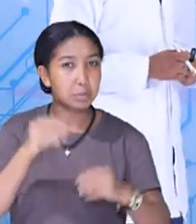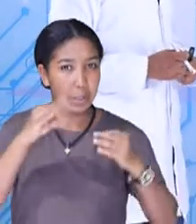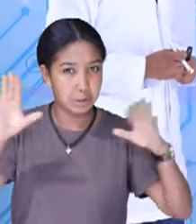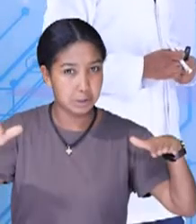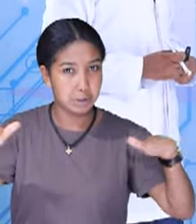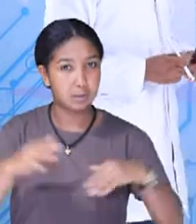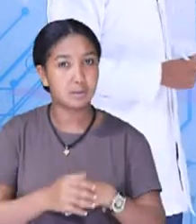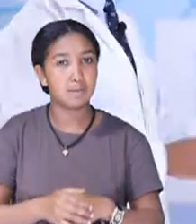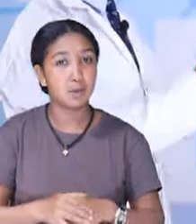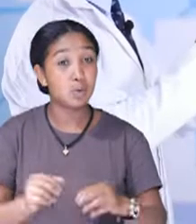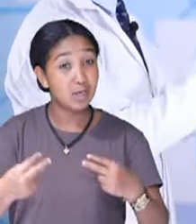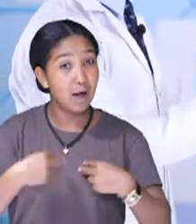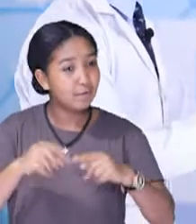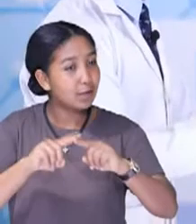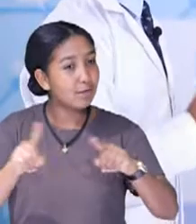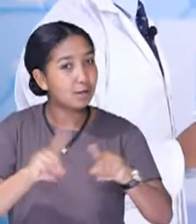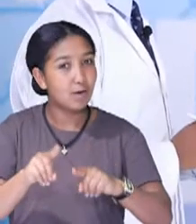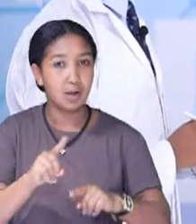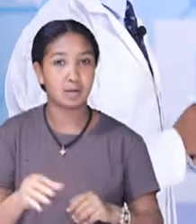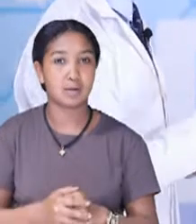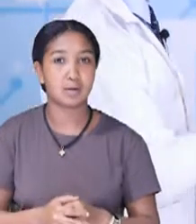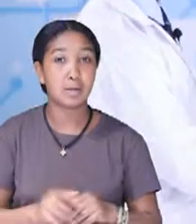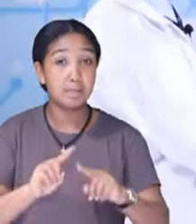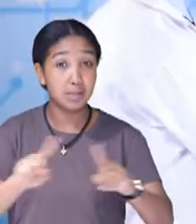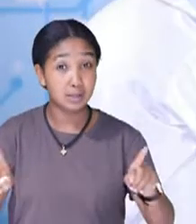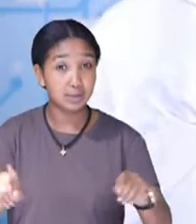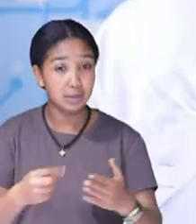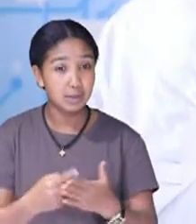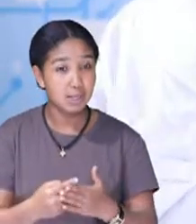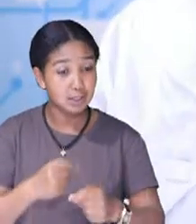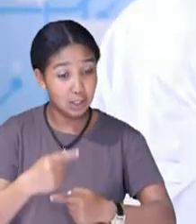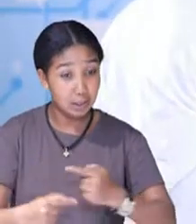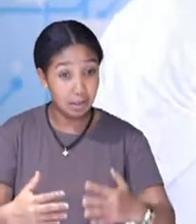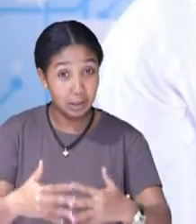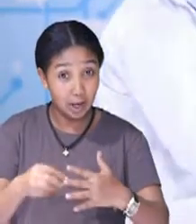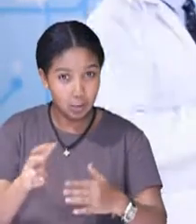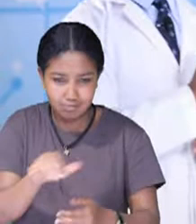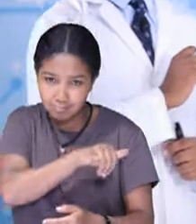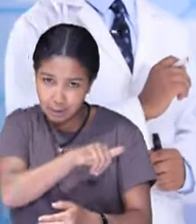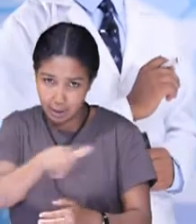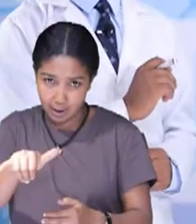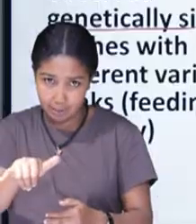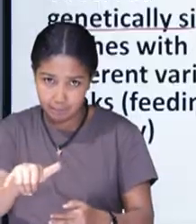birds which have different varieties, but their genetic material was